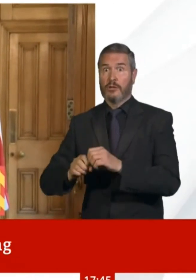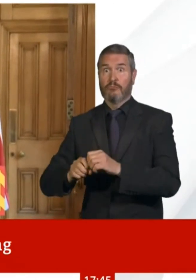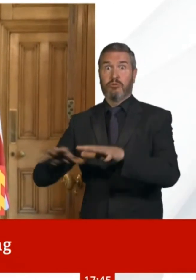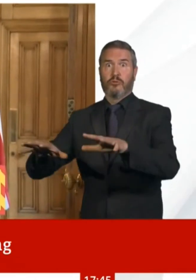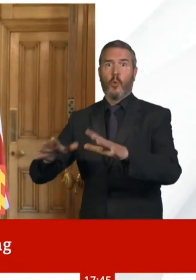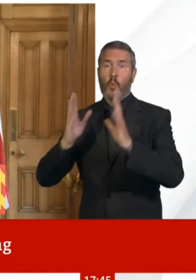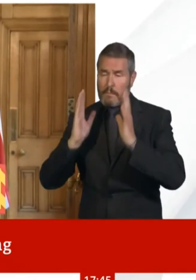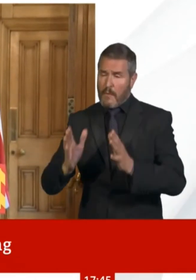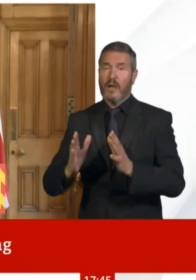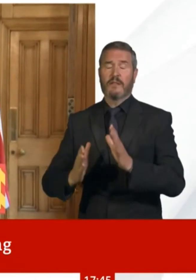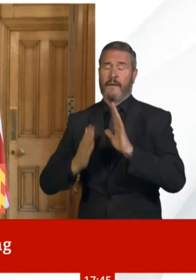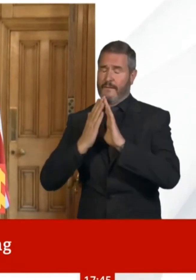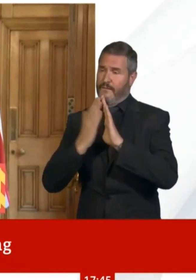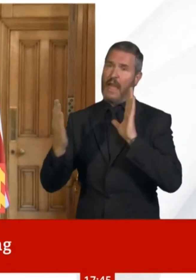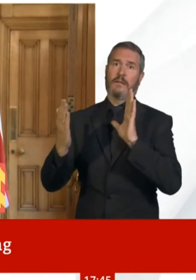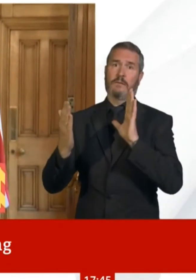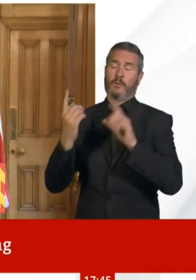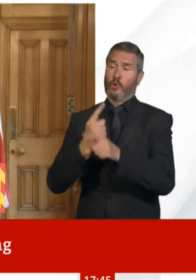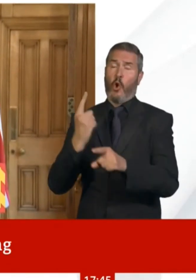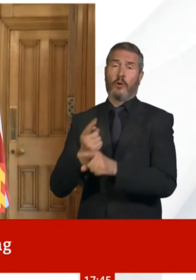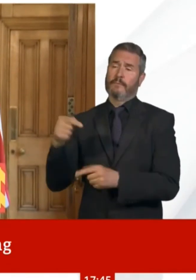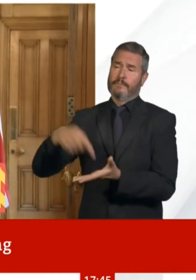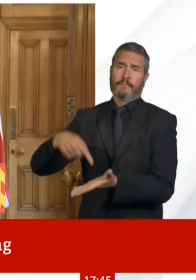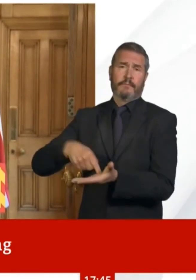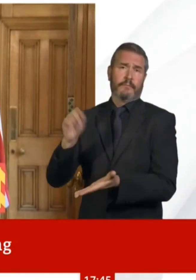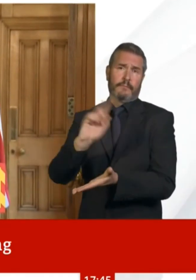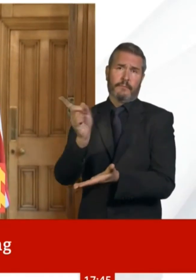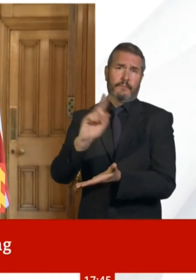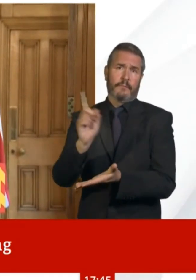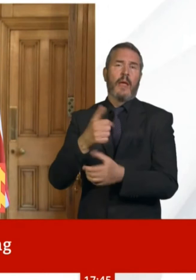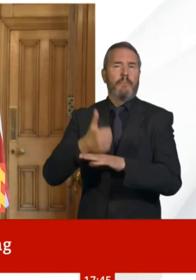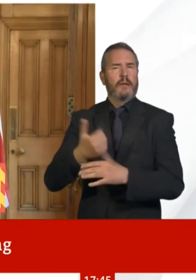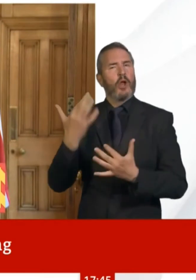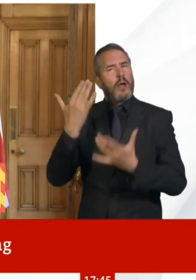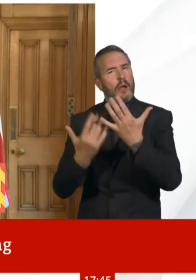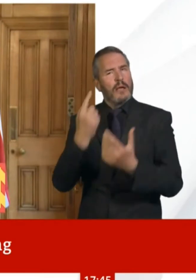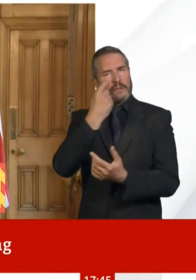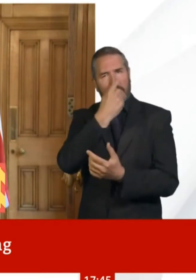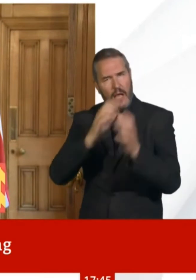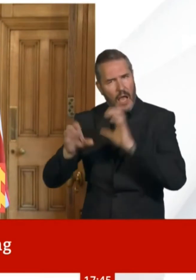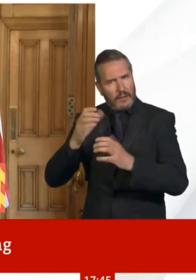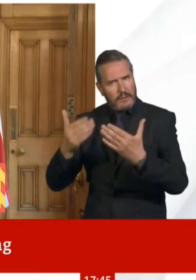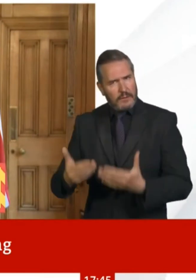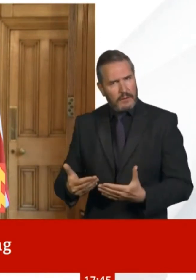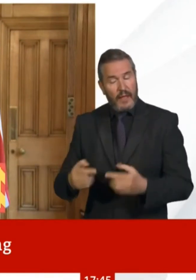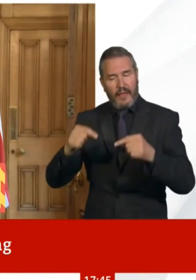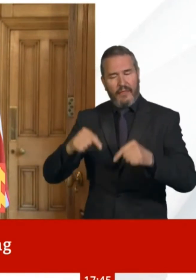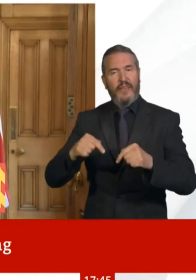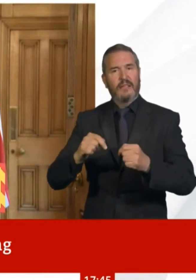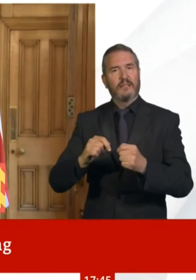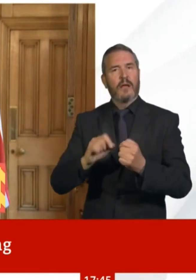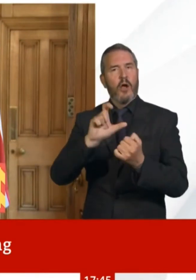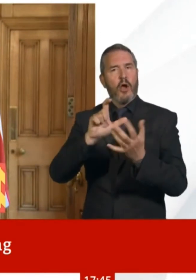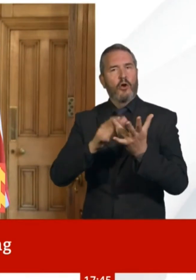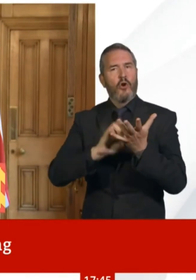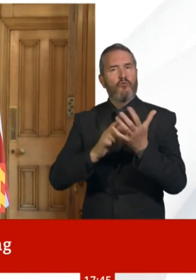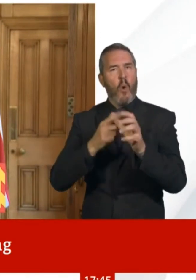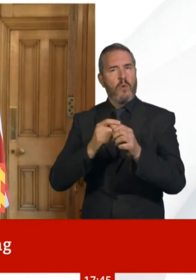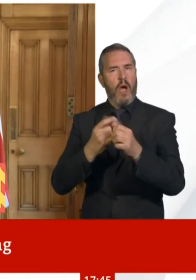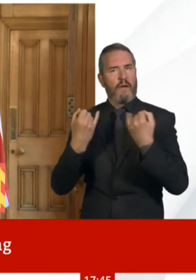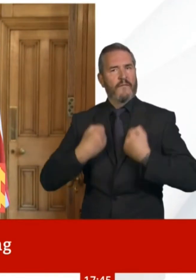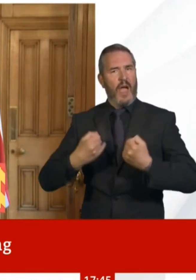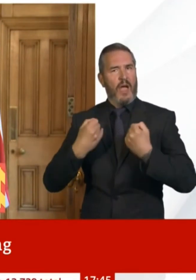that at all, and it needs to be driven by the science. At the same time, I think the one thing the coronavirus has taught us is the value and the